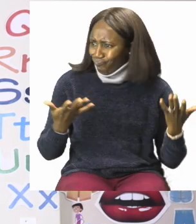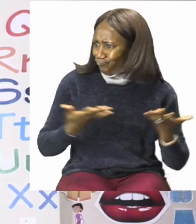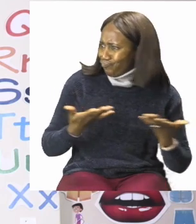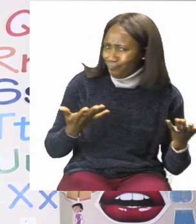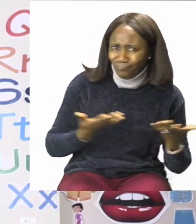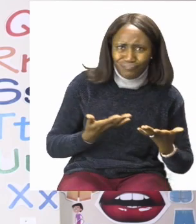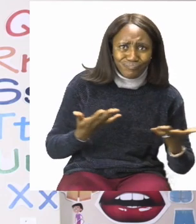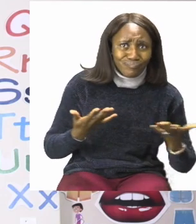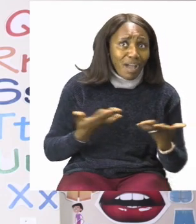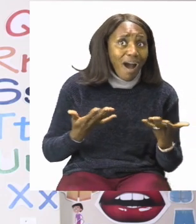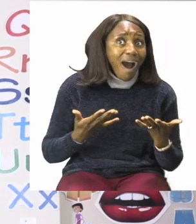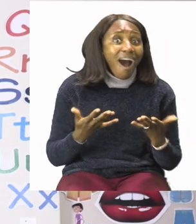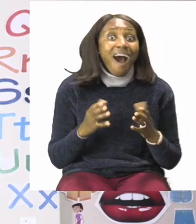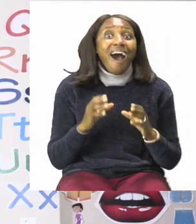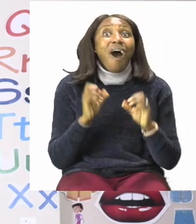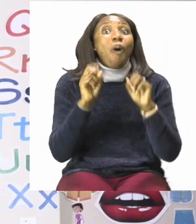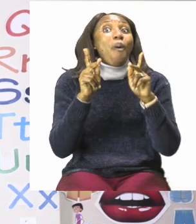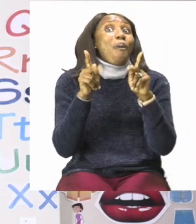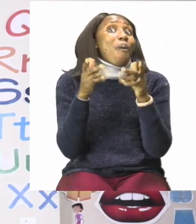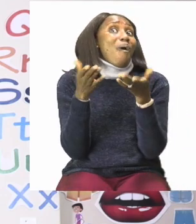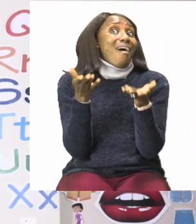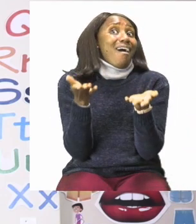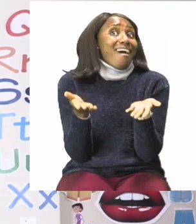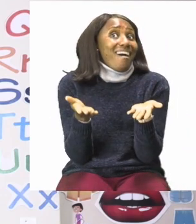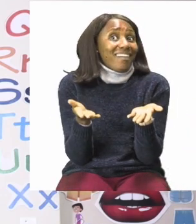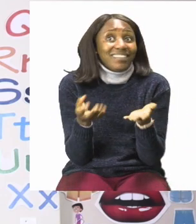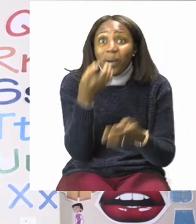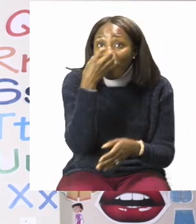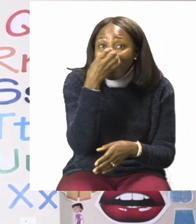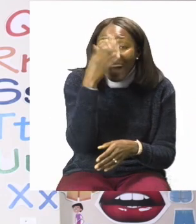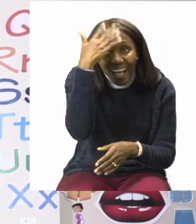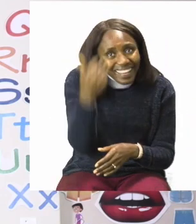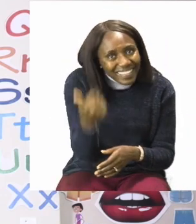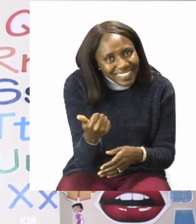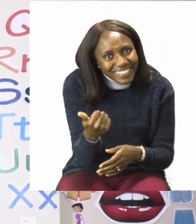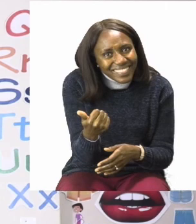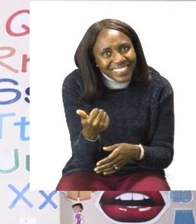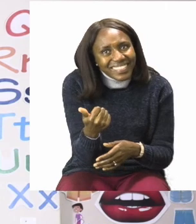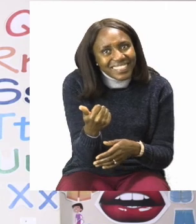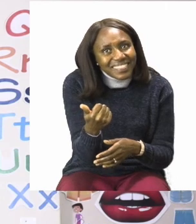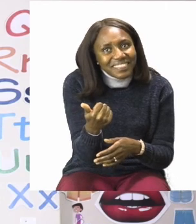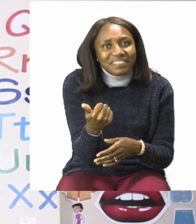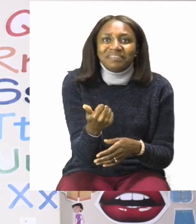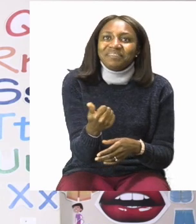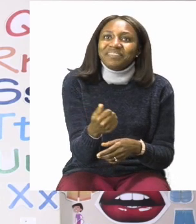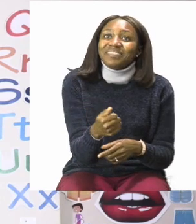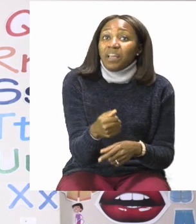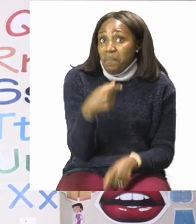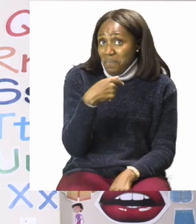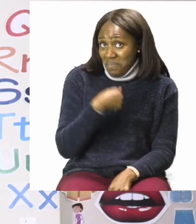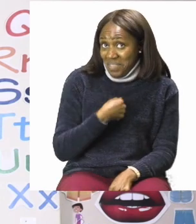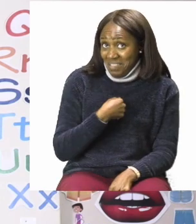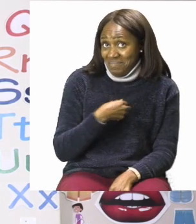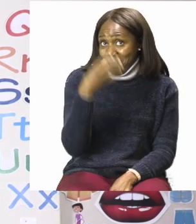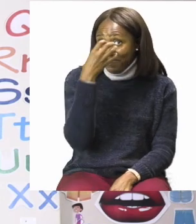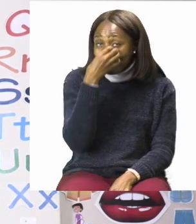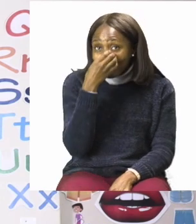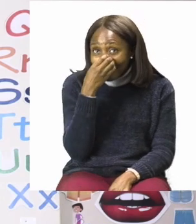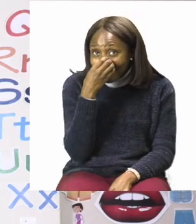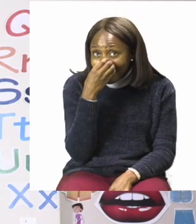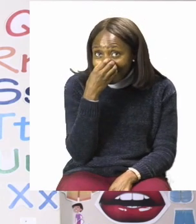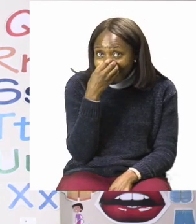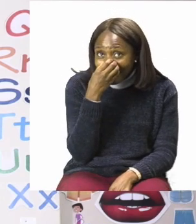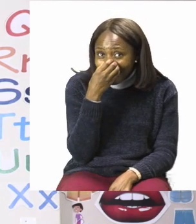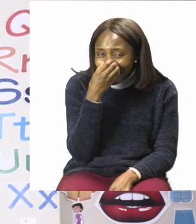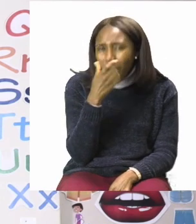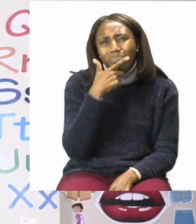is. Oh, there he is. Hello, Zoshi. So, from Zoshi and I, we